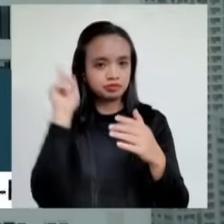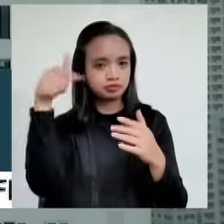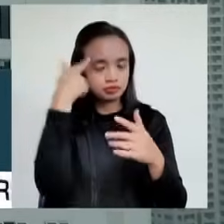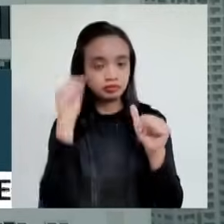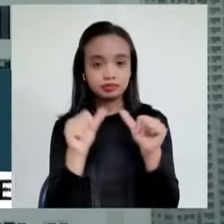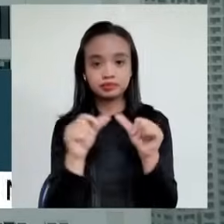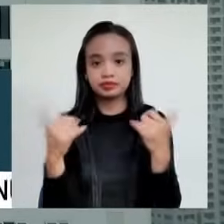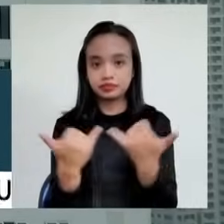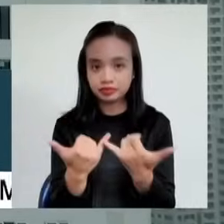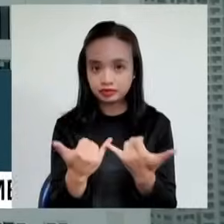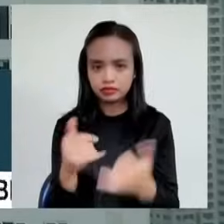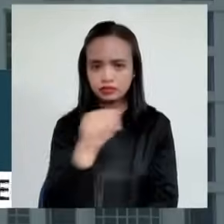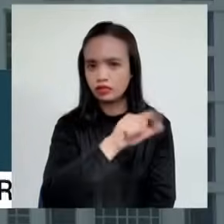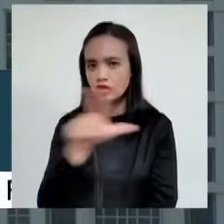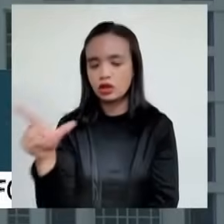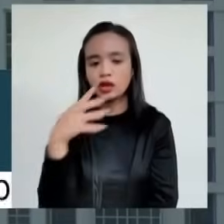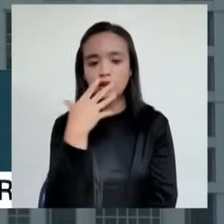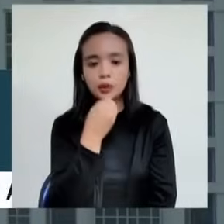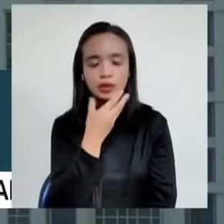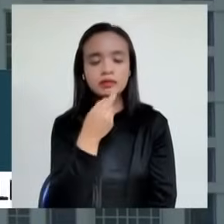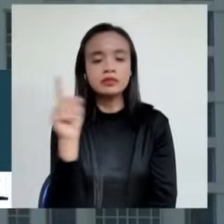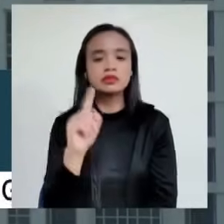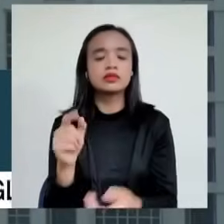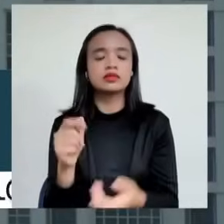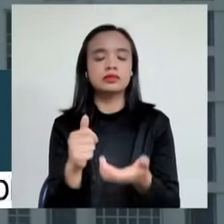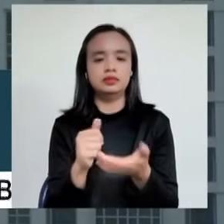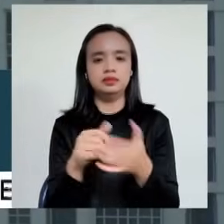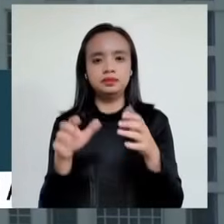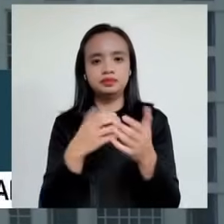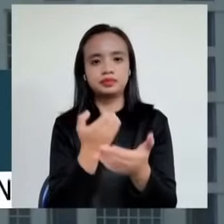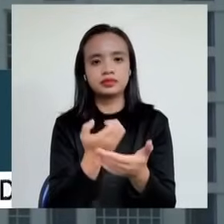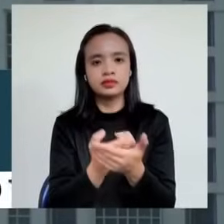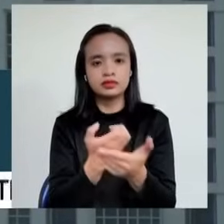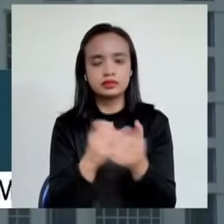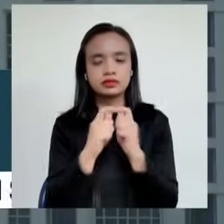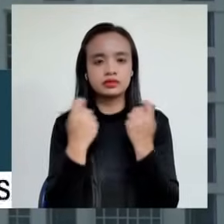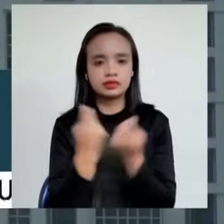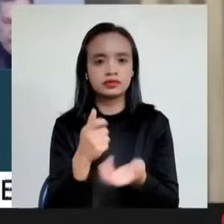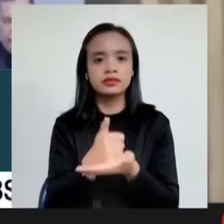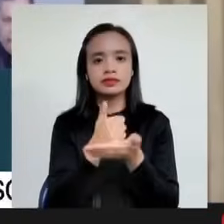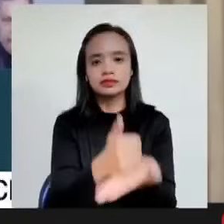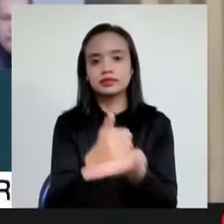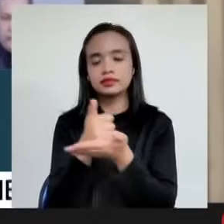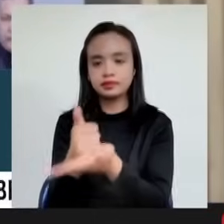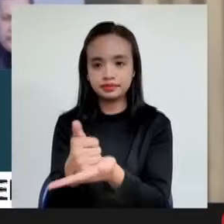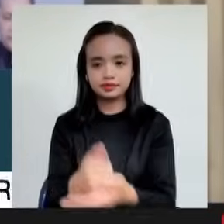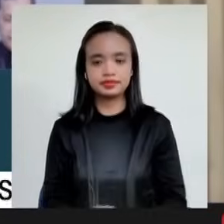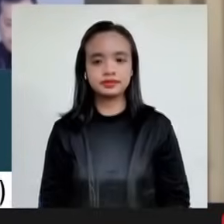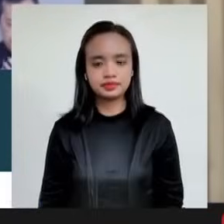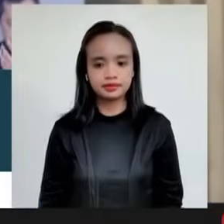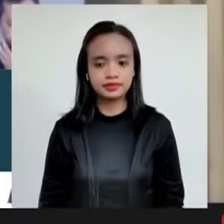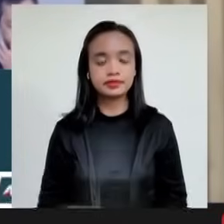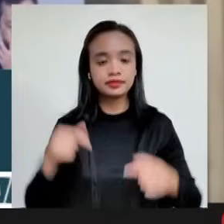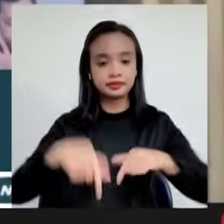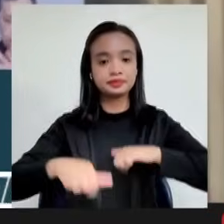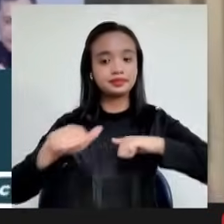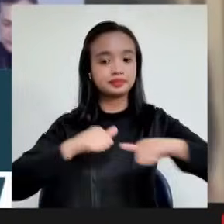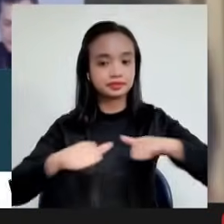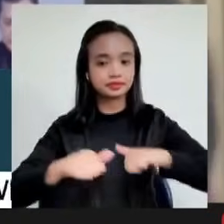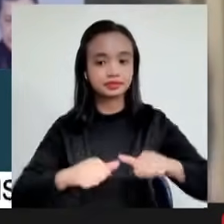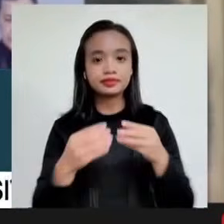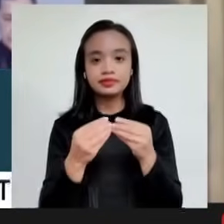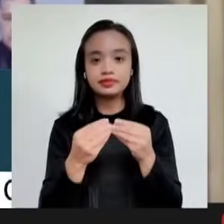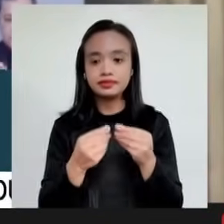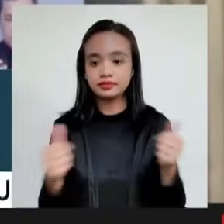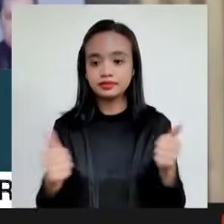units for responding to the economic team's call to implement cuts-up expenditure plans. These actions address the contraction in